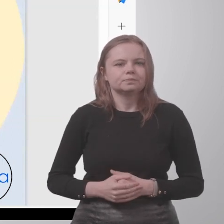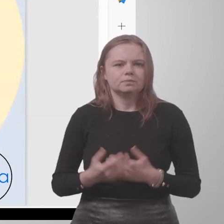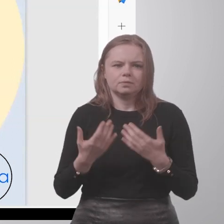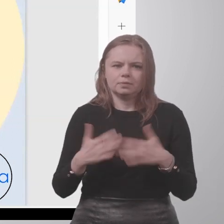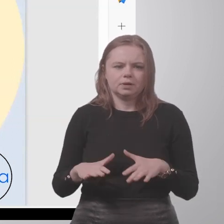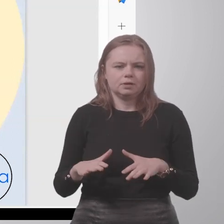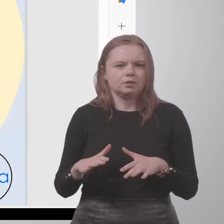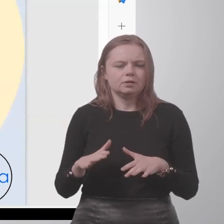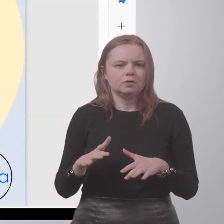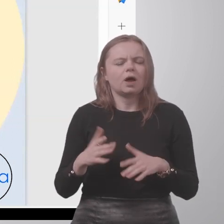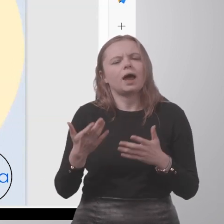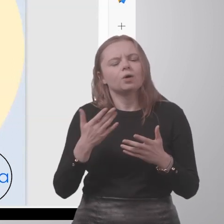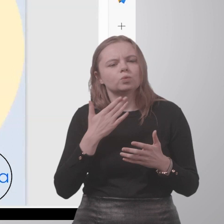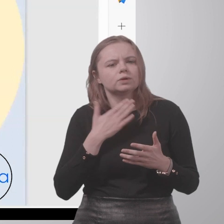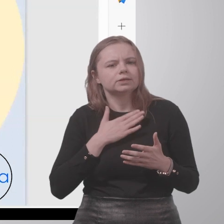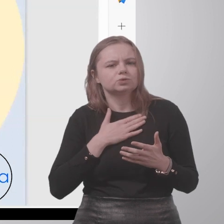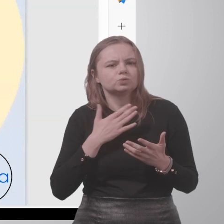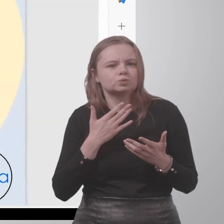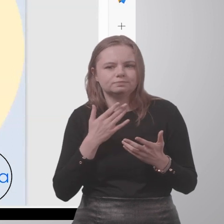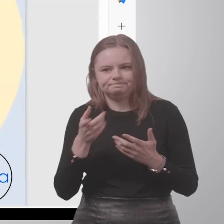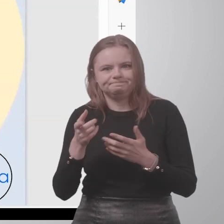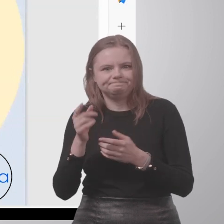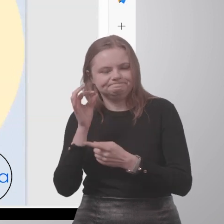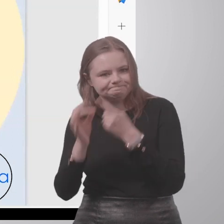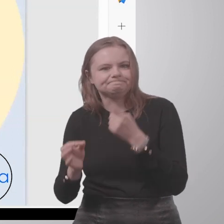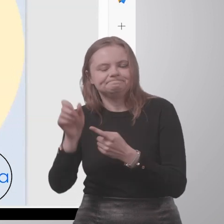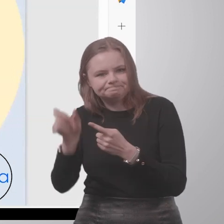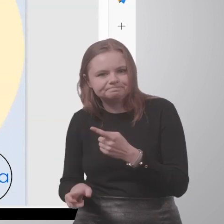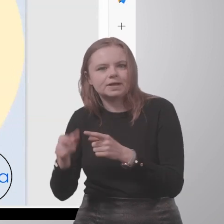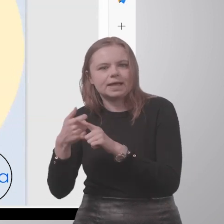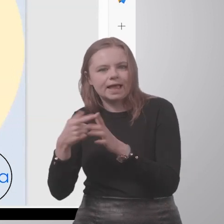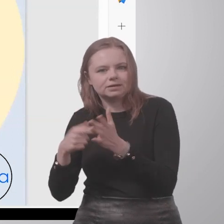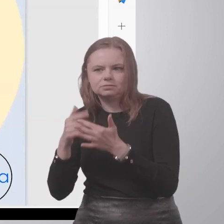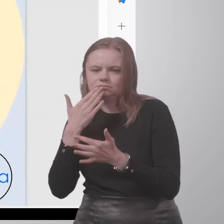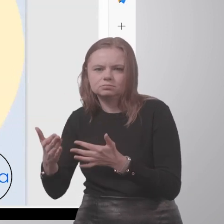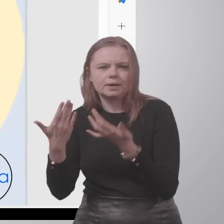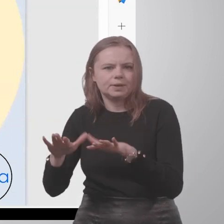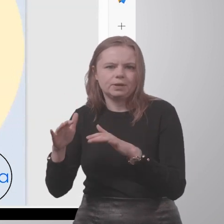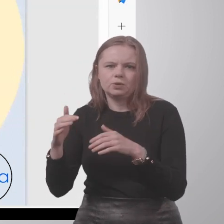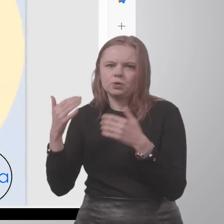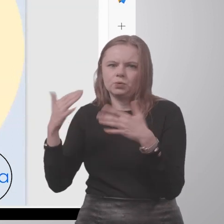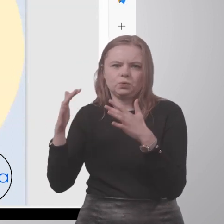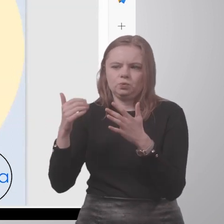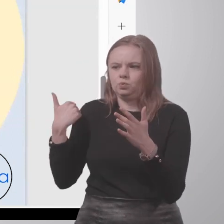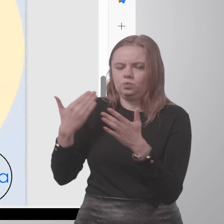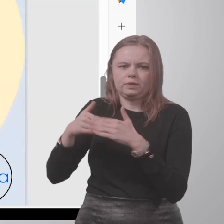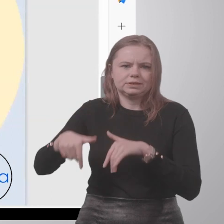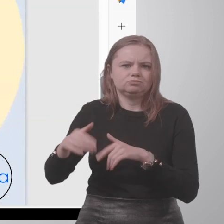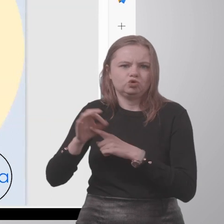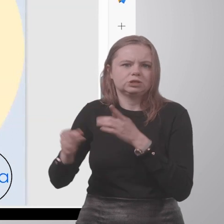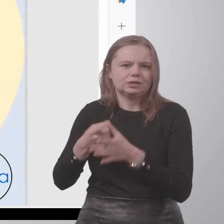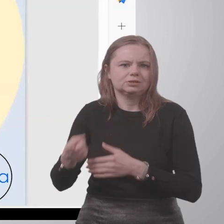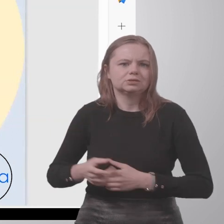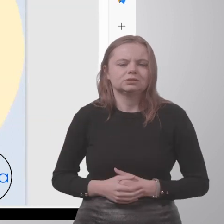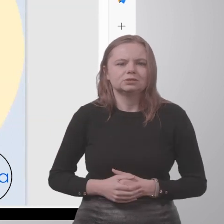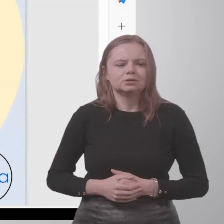have been instrumental, but I would like to single out Kate especially, who I think has been quite remarkable on this project.